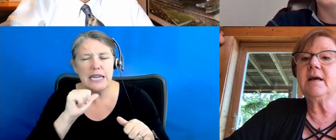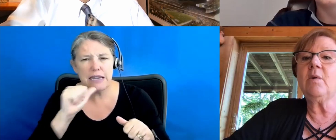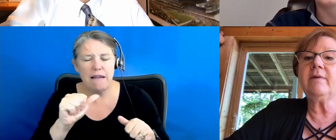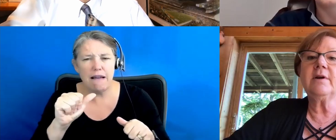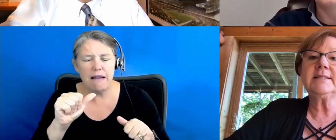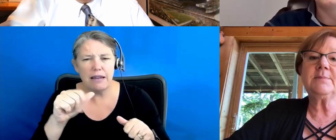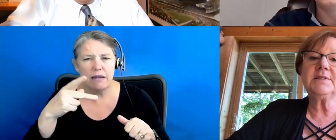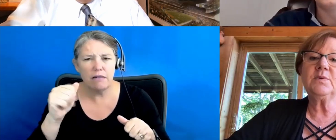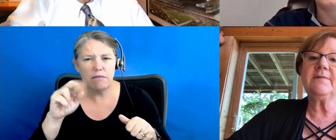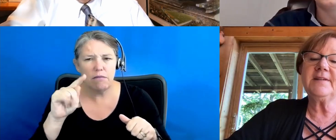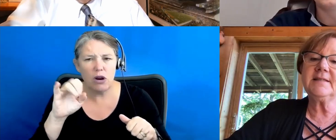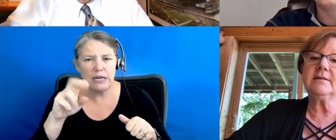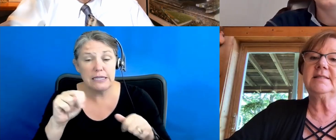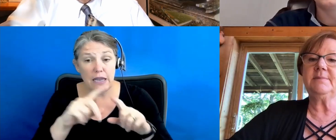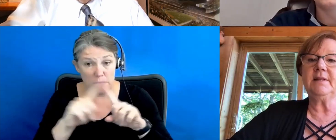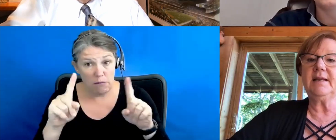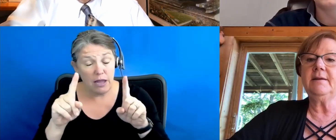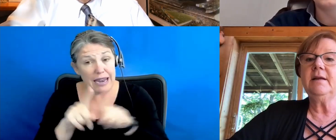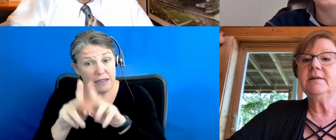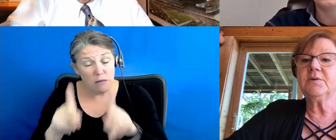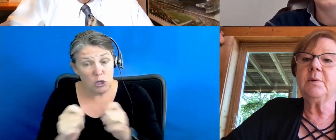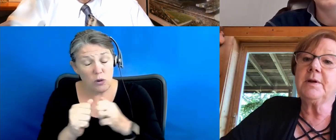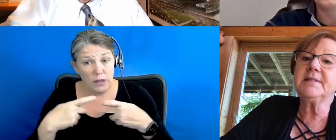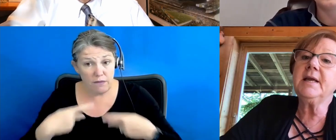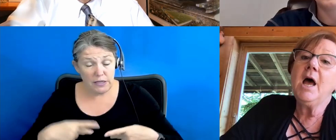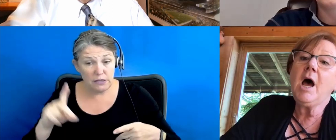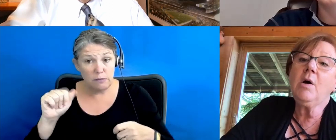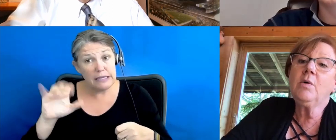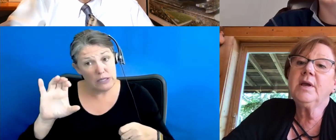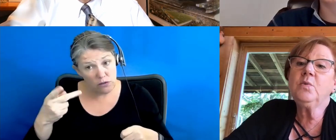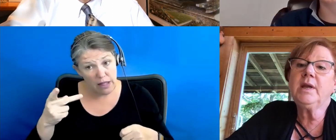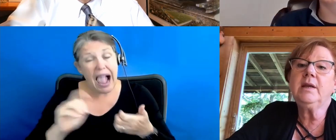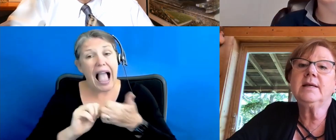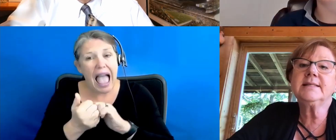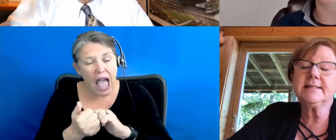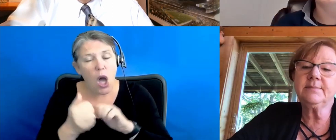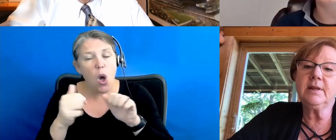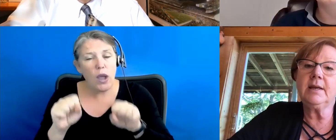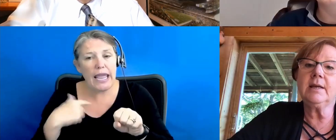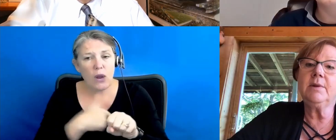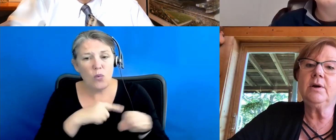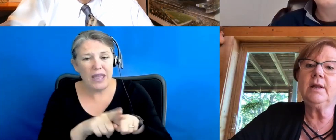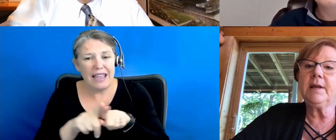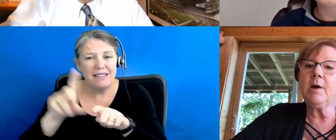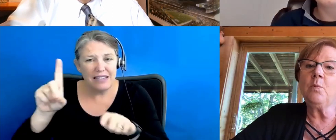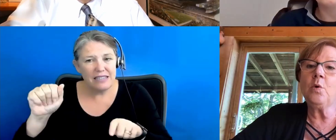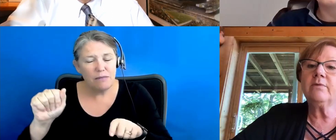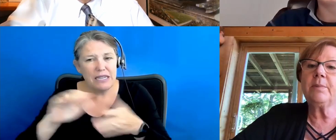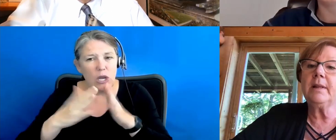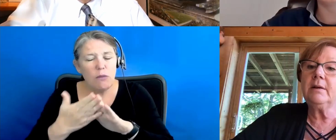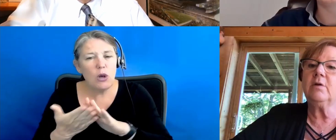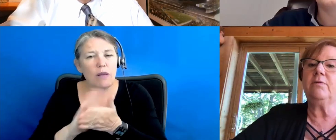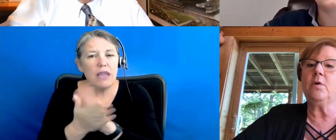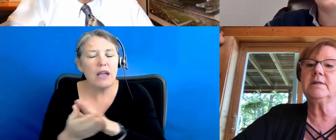nonpartisan. However, as a person with a physical disability, cerebral palsy, how can we as a disability community become more